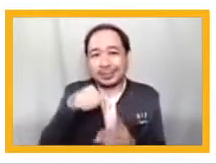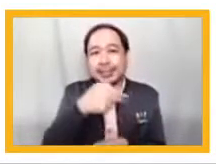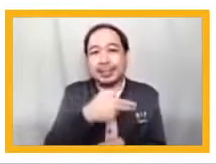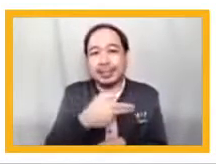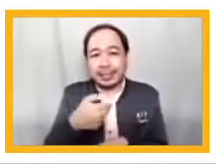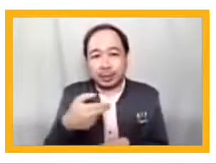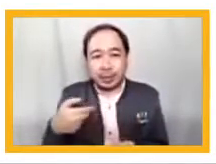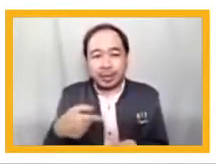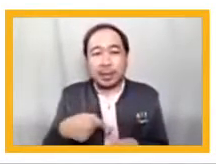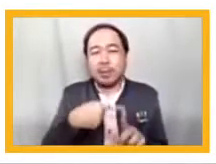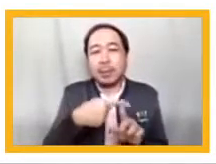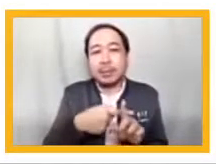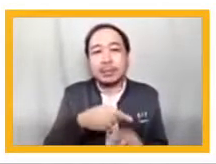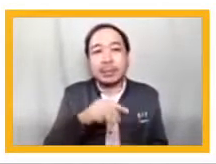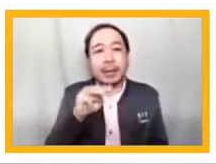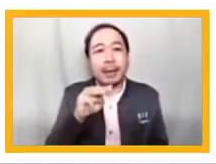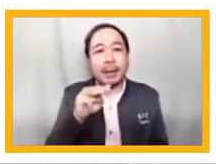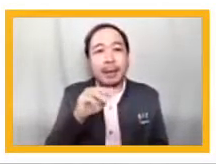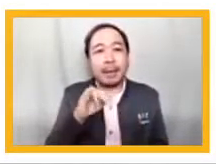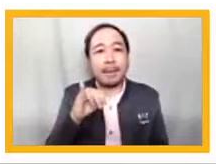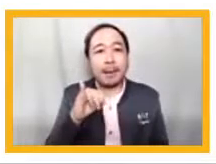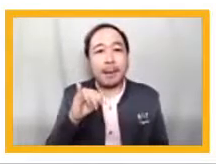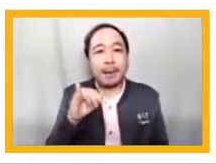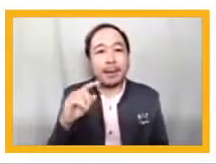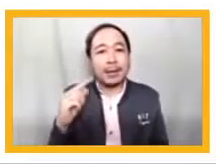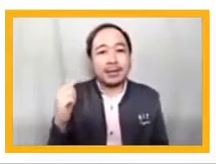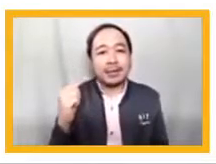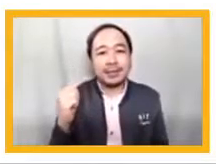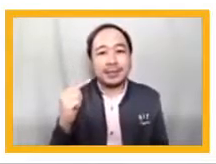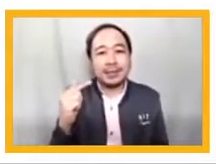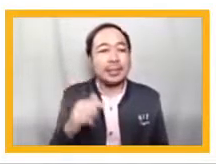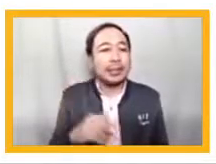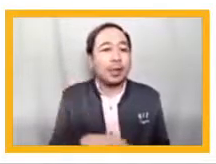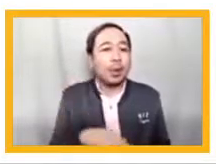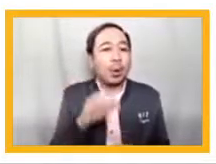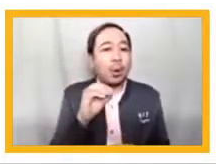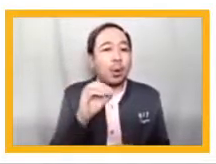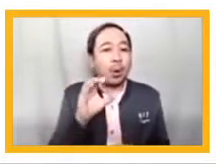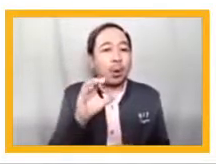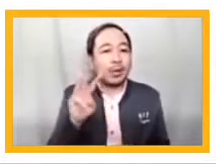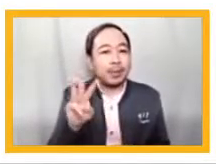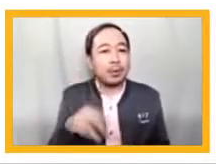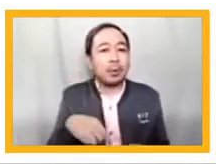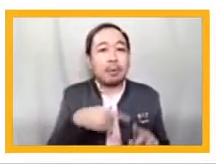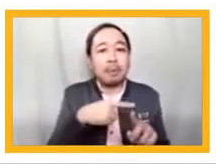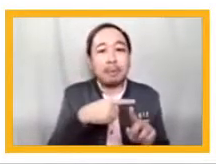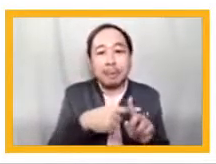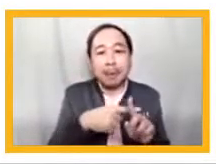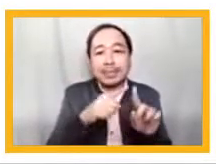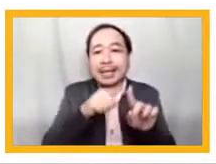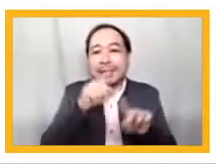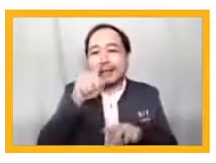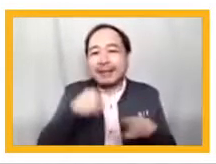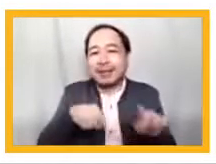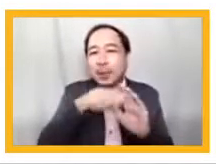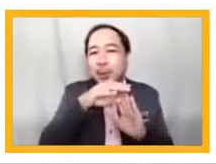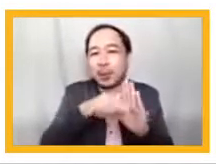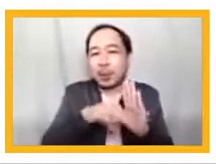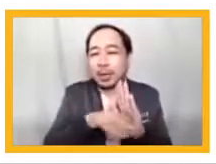with MIT, OCW, the RELO program from United States